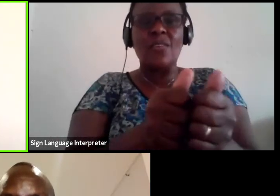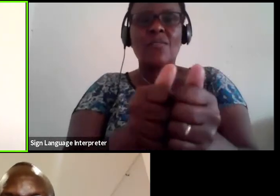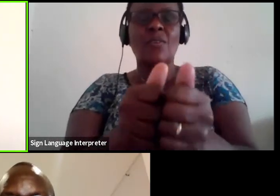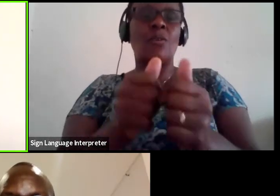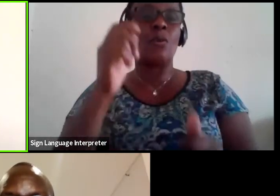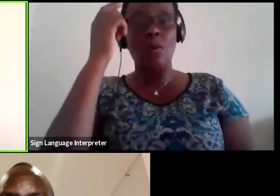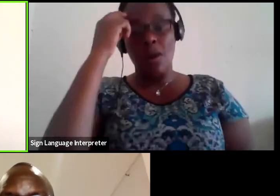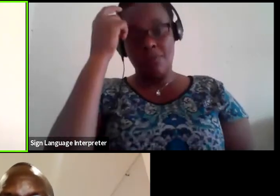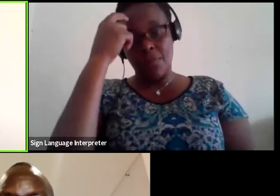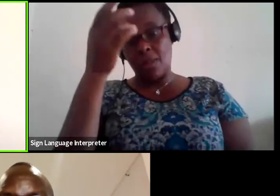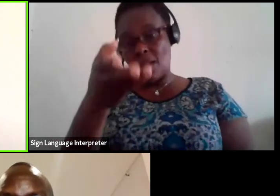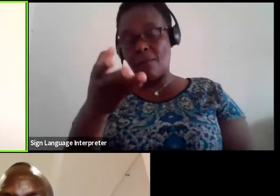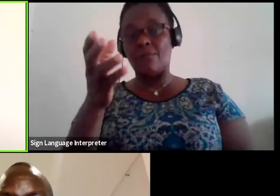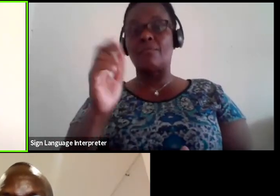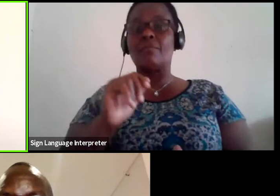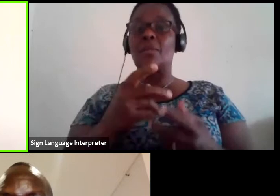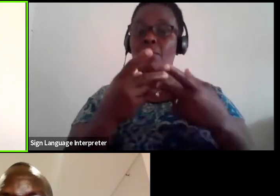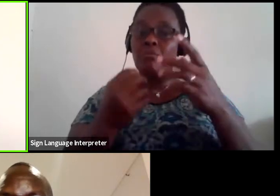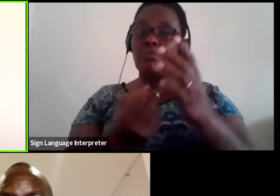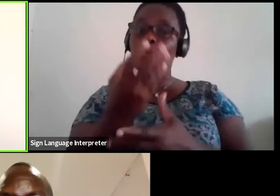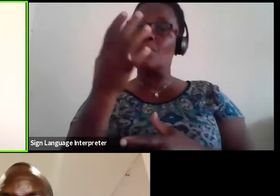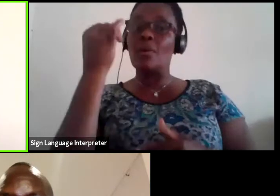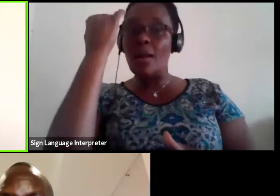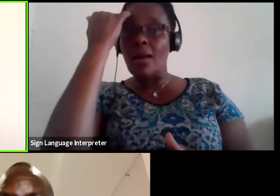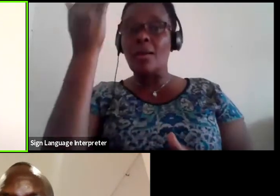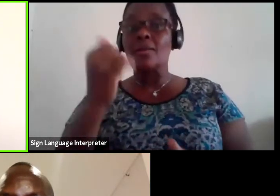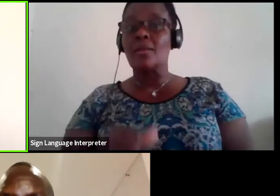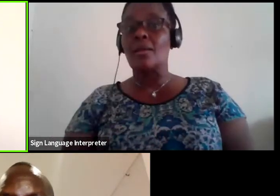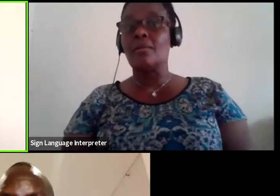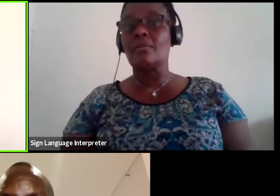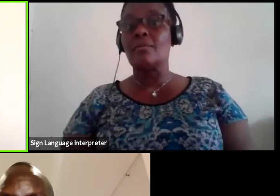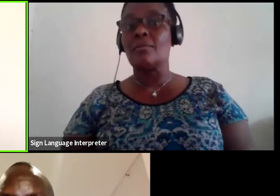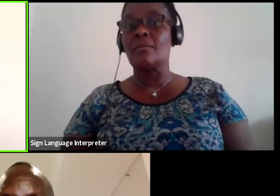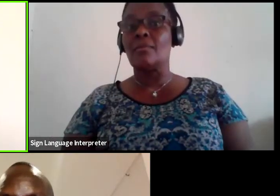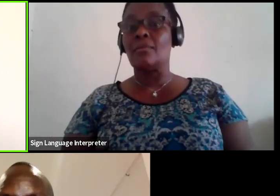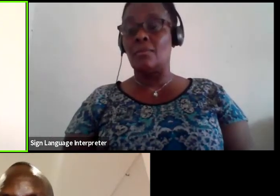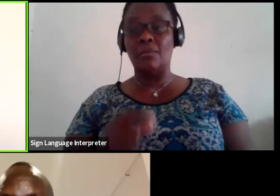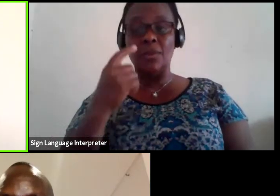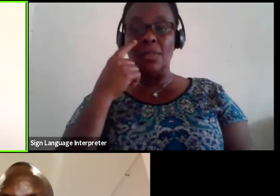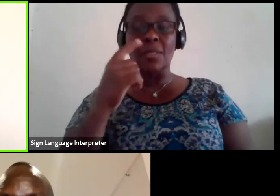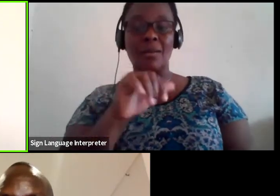idea. Did you find this in any African country where,